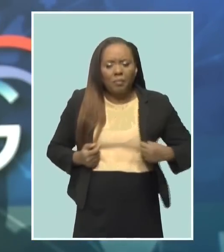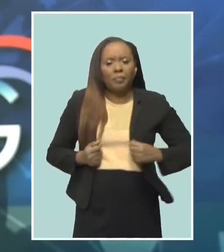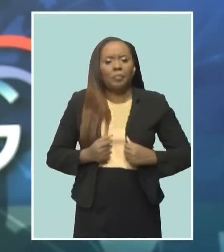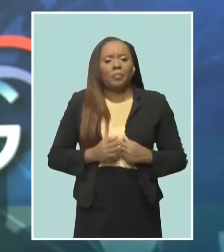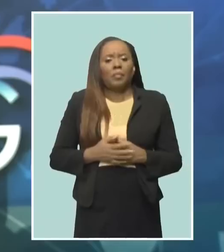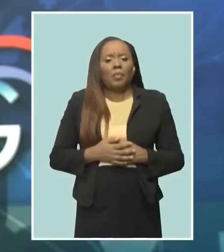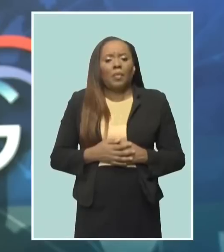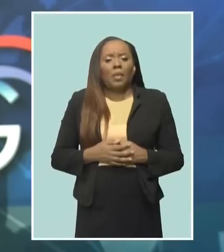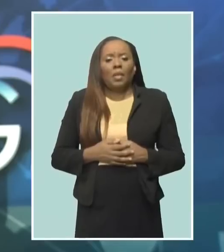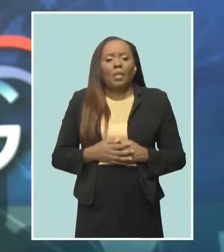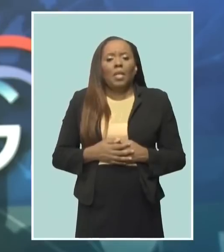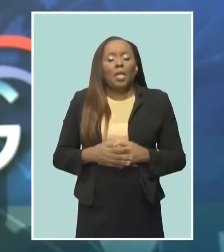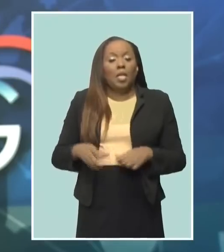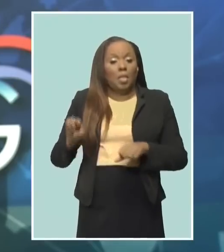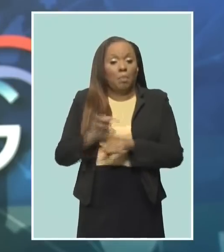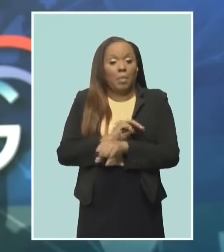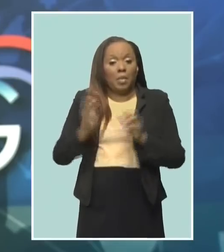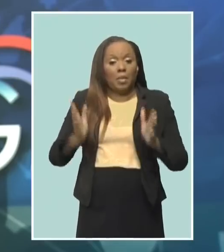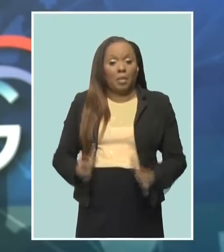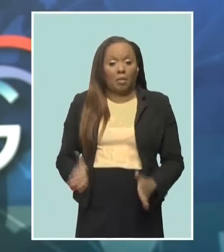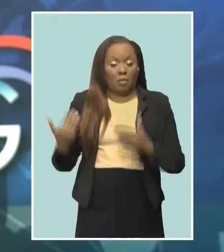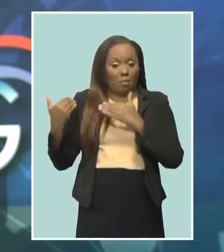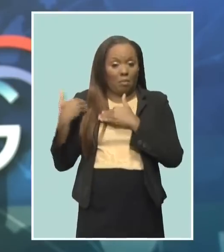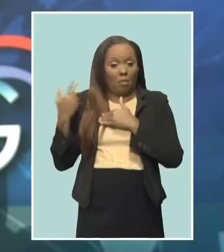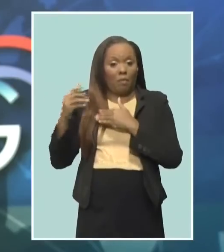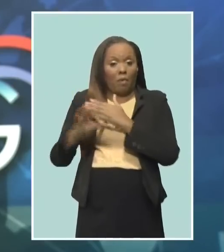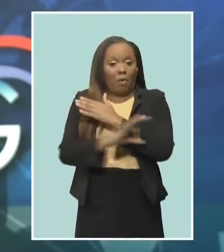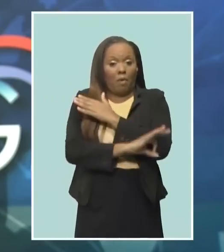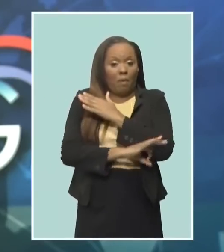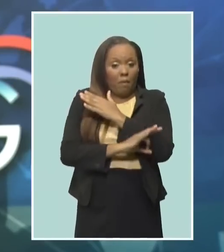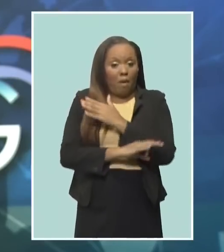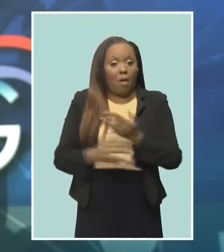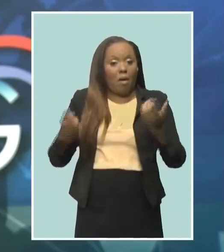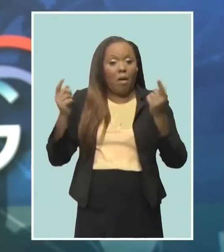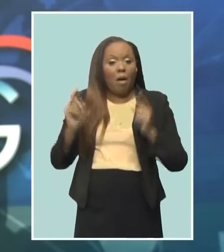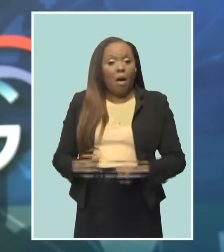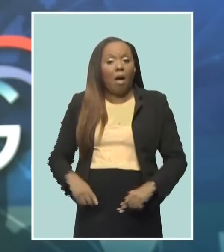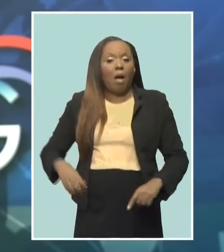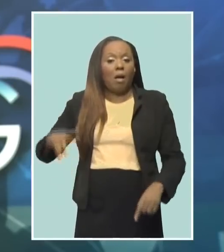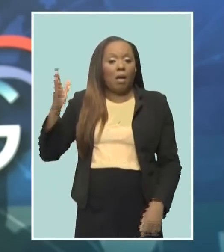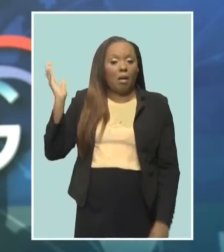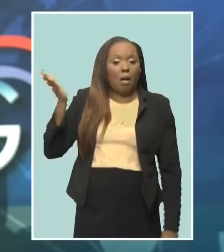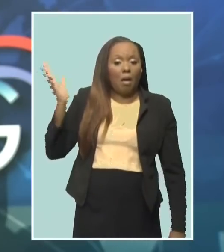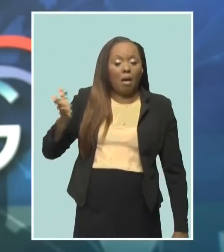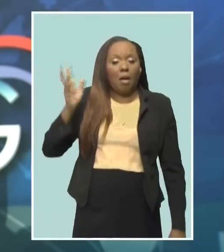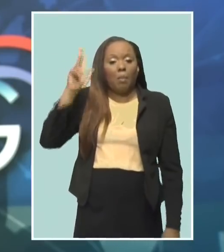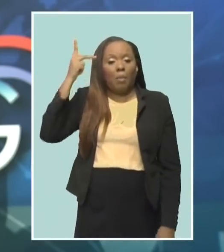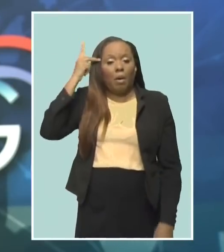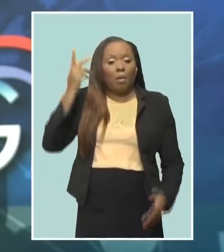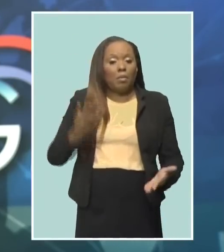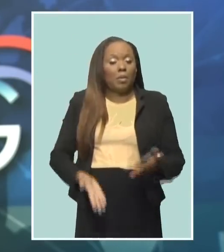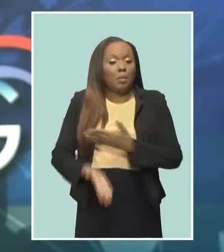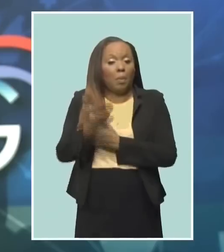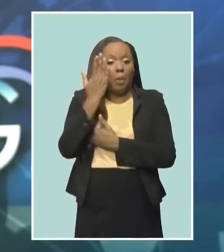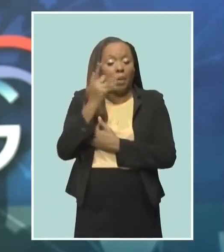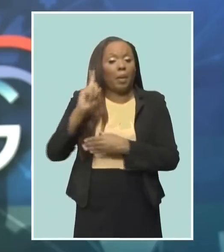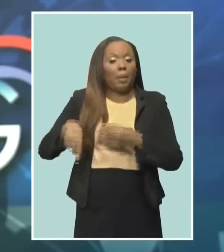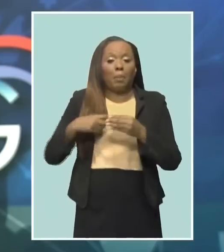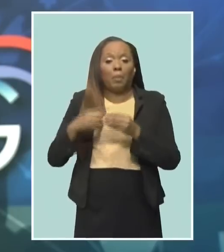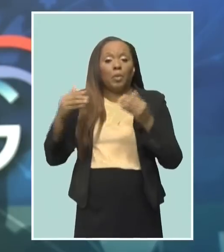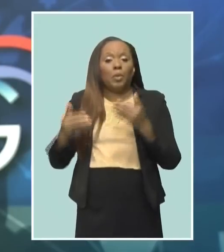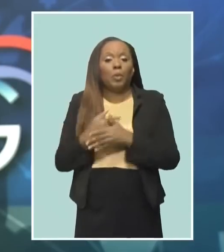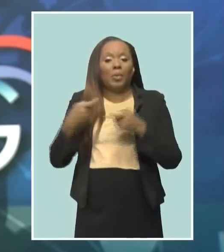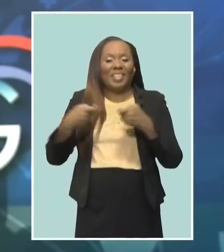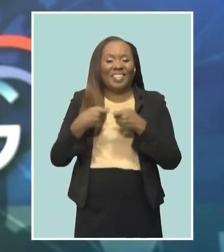intervener, are being described as a hindrance to investment. That's according to Minister of Foreign Affairs and Foreign Trade, Kerry Simmons. Leading